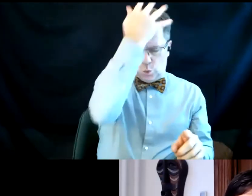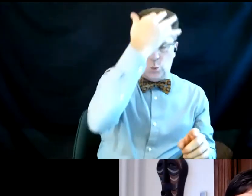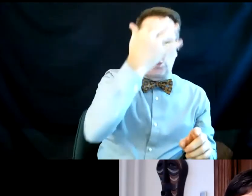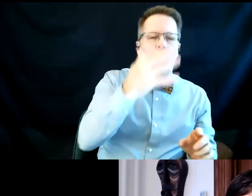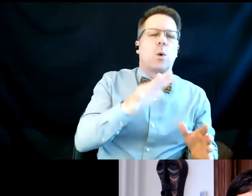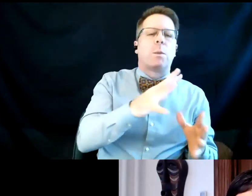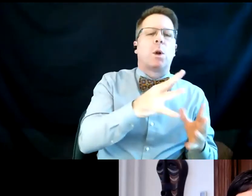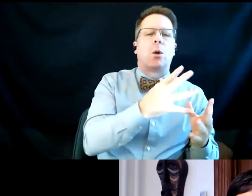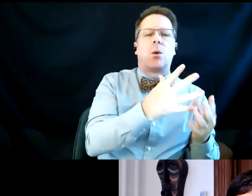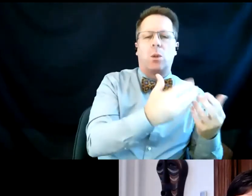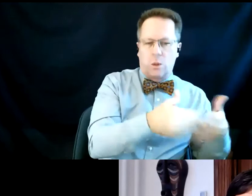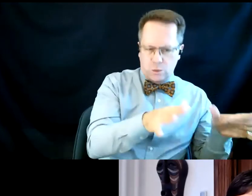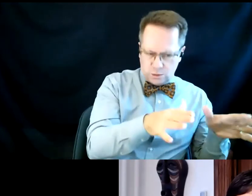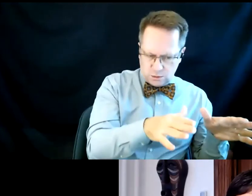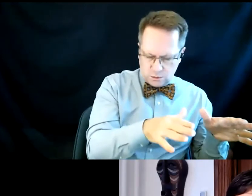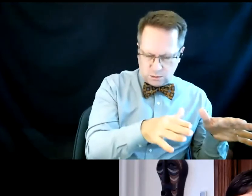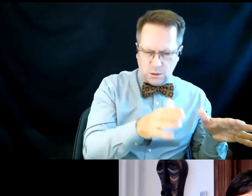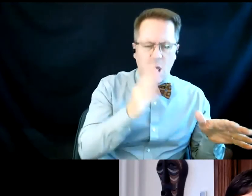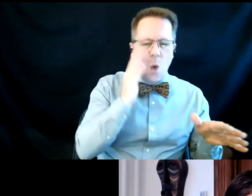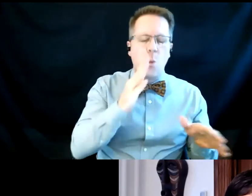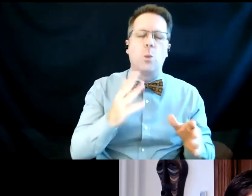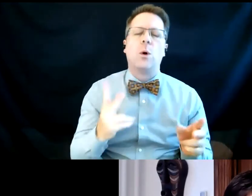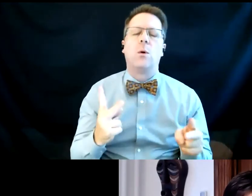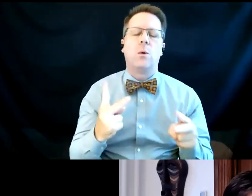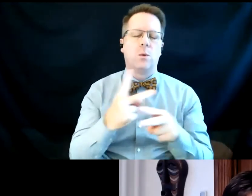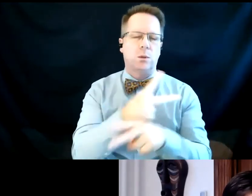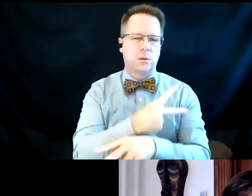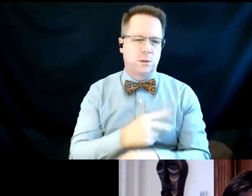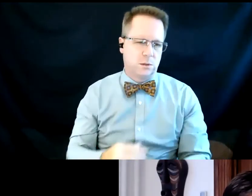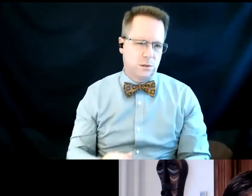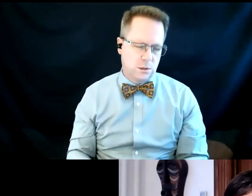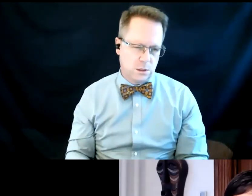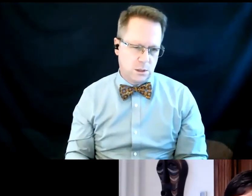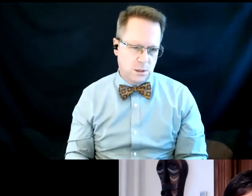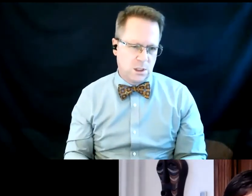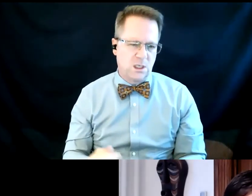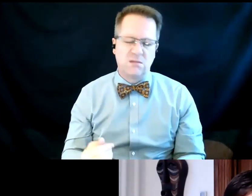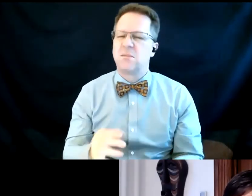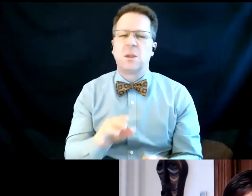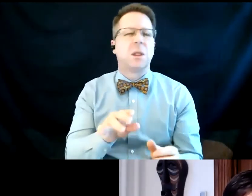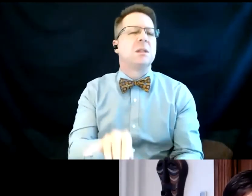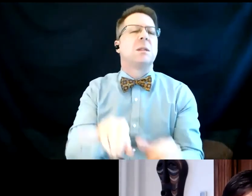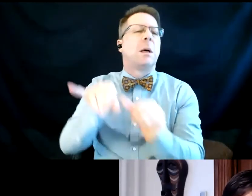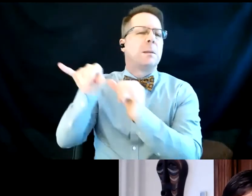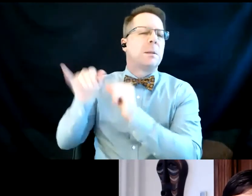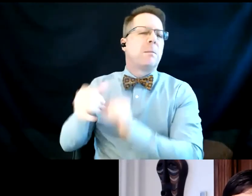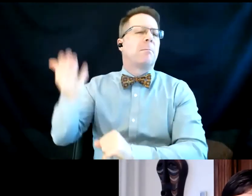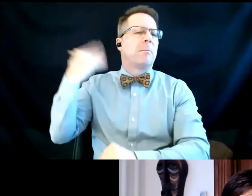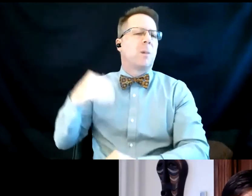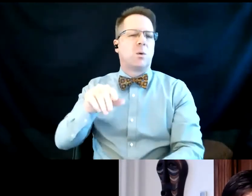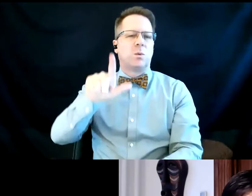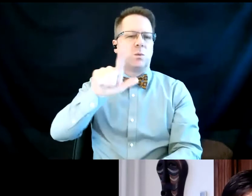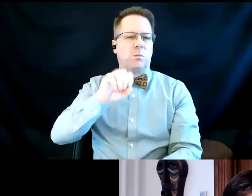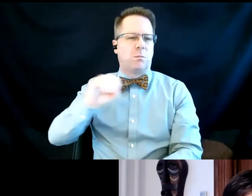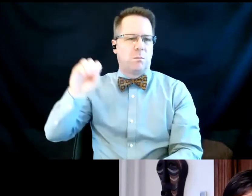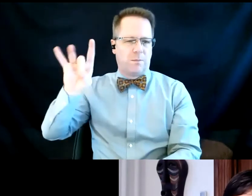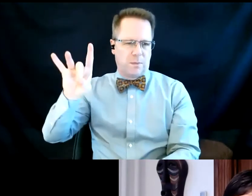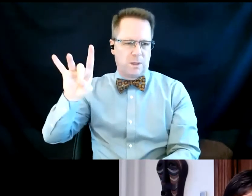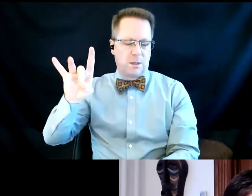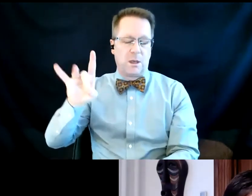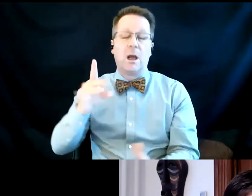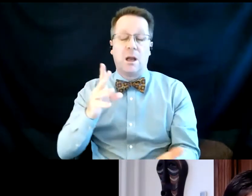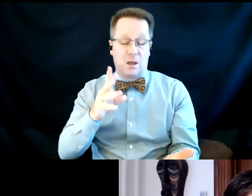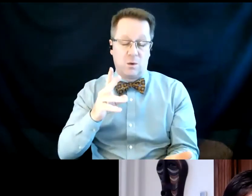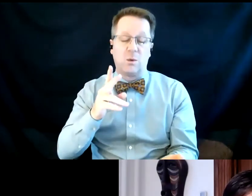voting rights to prevent another victory like that from happening again, the same way that we saw after the 2008 presidential election. And we're already seeing it